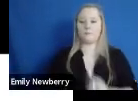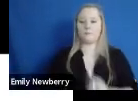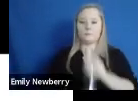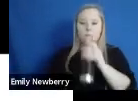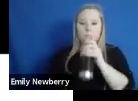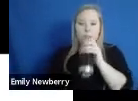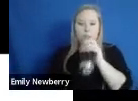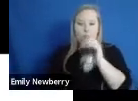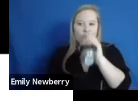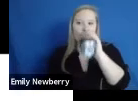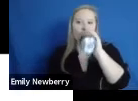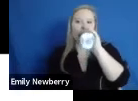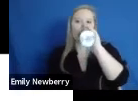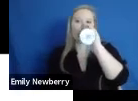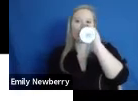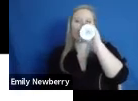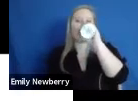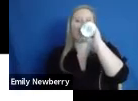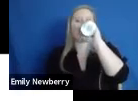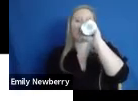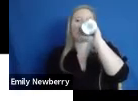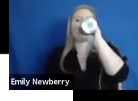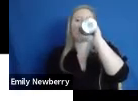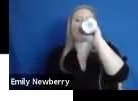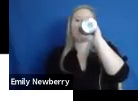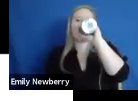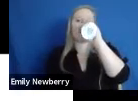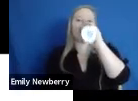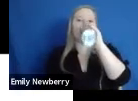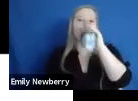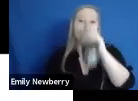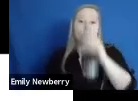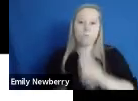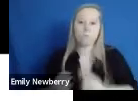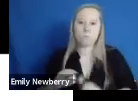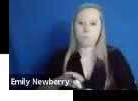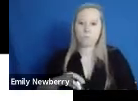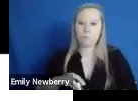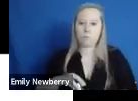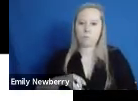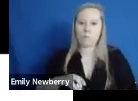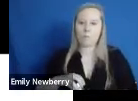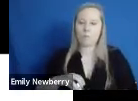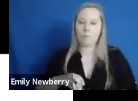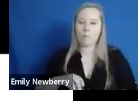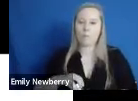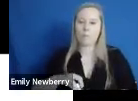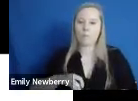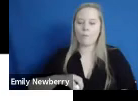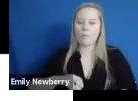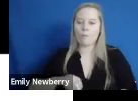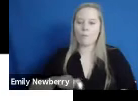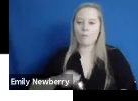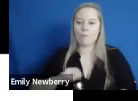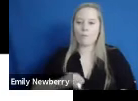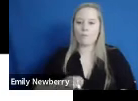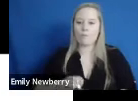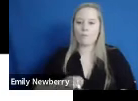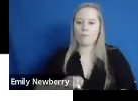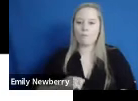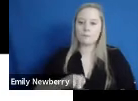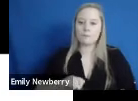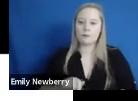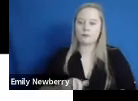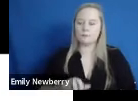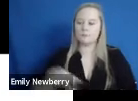out from here, from NAPI. Then we also have Anderson Hay, which their expertise is export hay. So we also do export hay